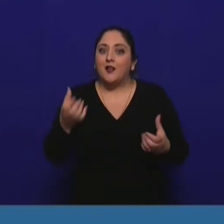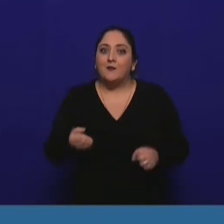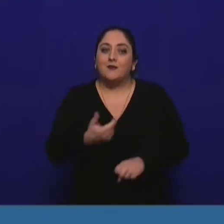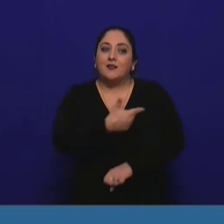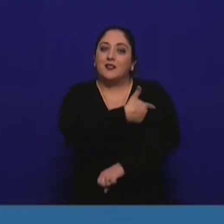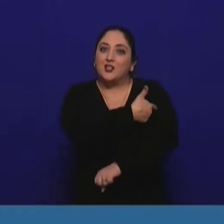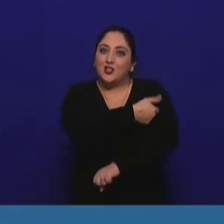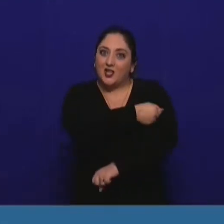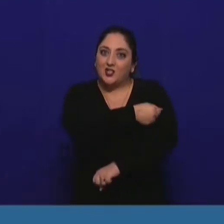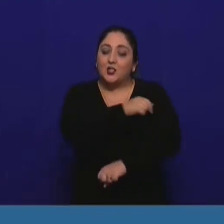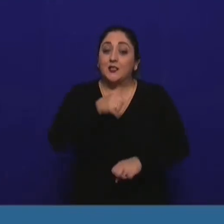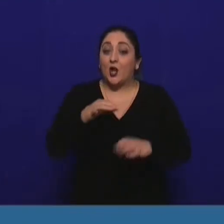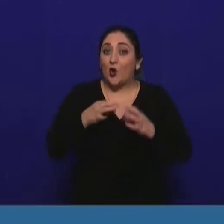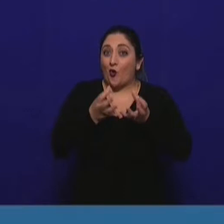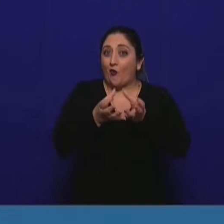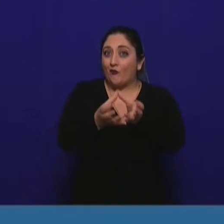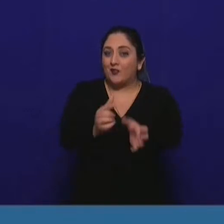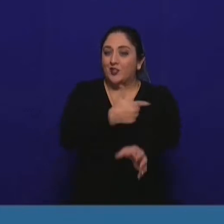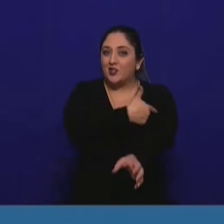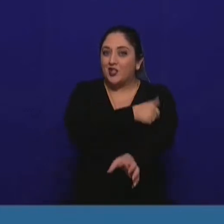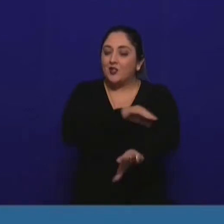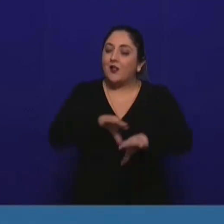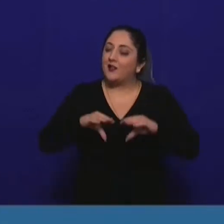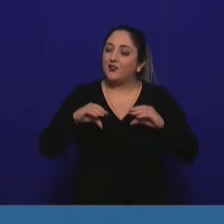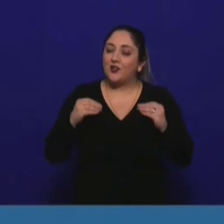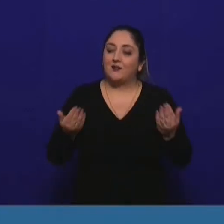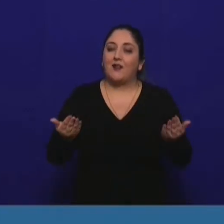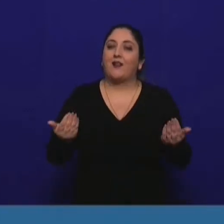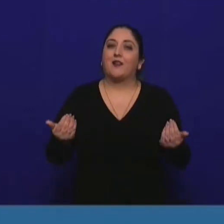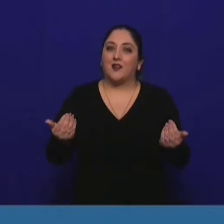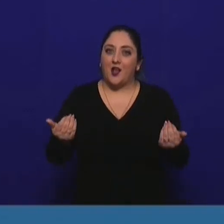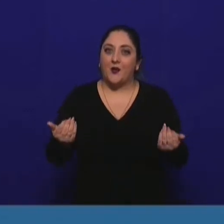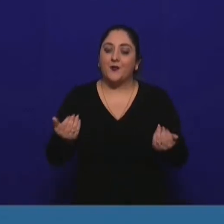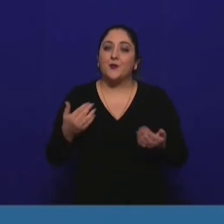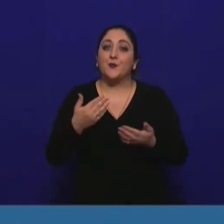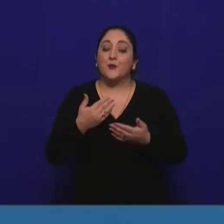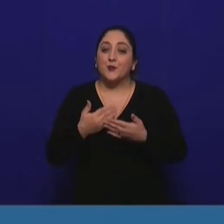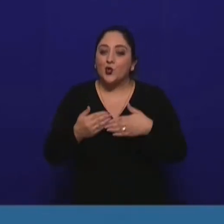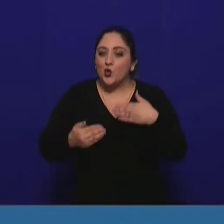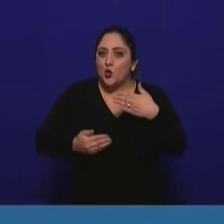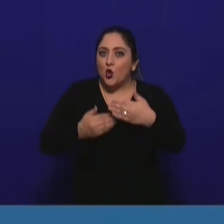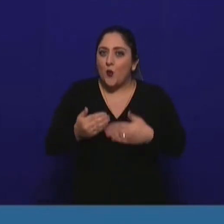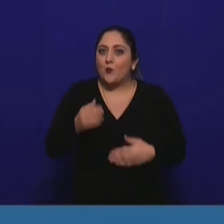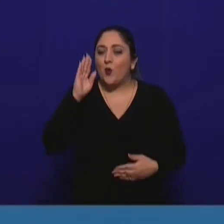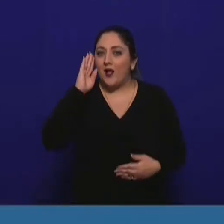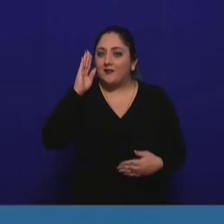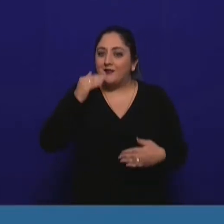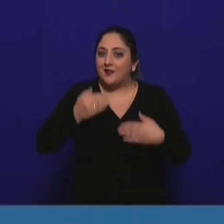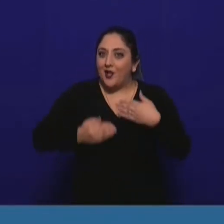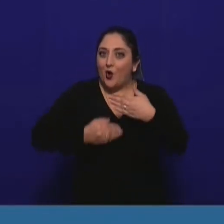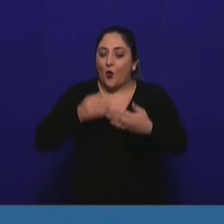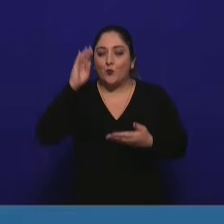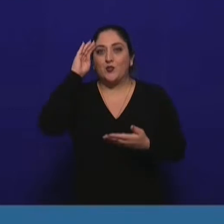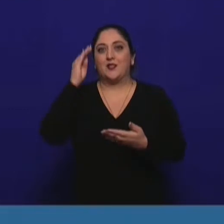jekk inti ġejt offru din it-tilqima ejja ħu din it-tilqima u ejja nkomplu għaddejjin bil-mezzi ta'